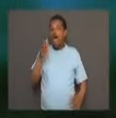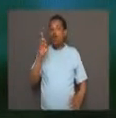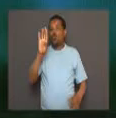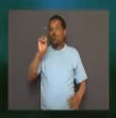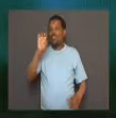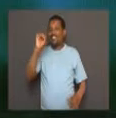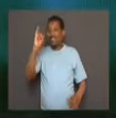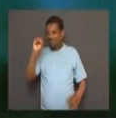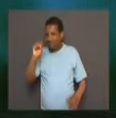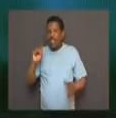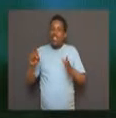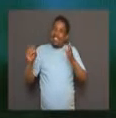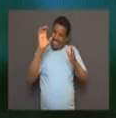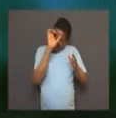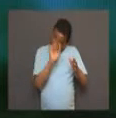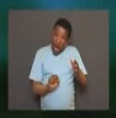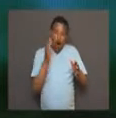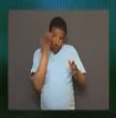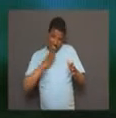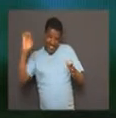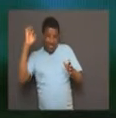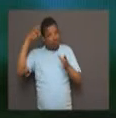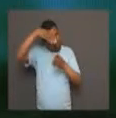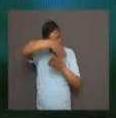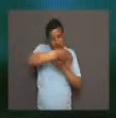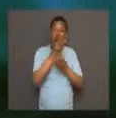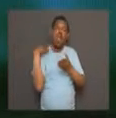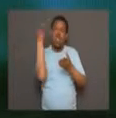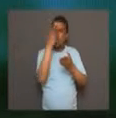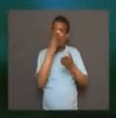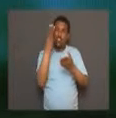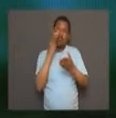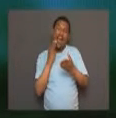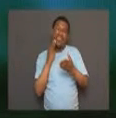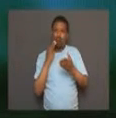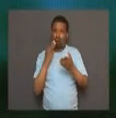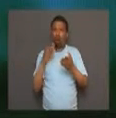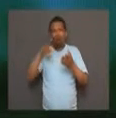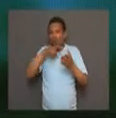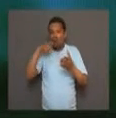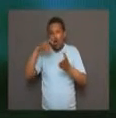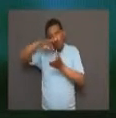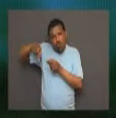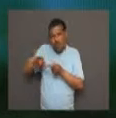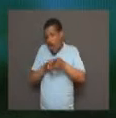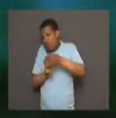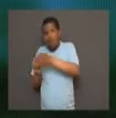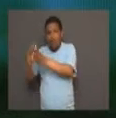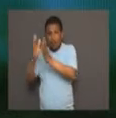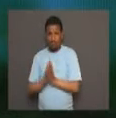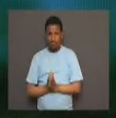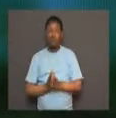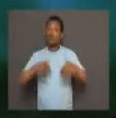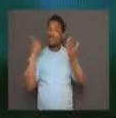southeast across the Somali arid and semi-arid areas.